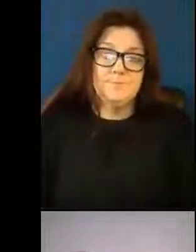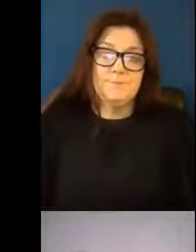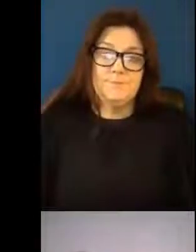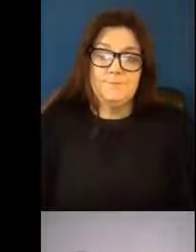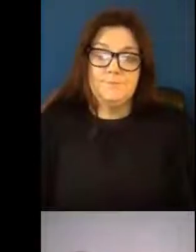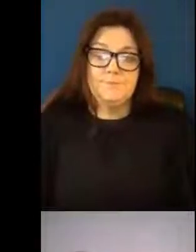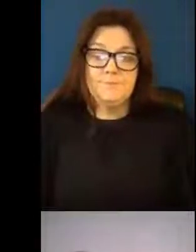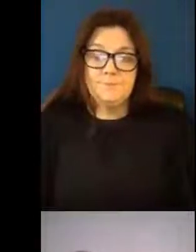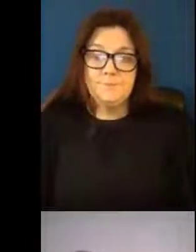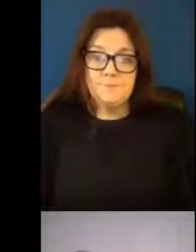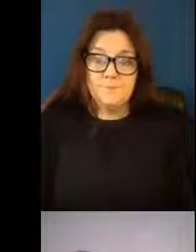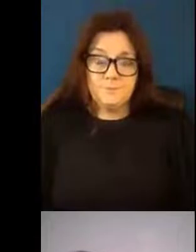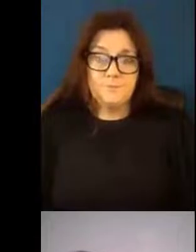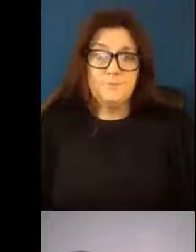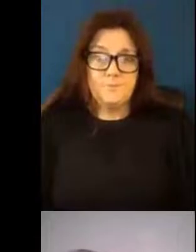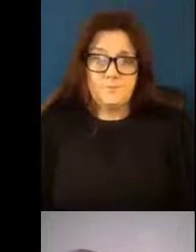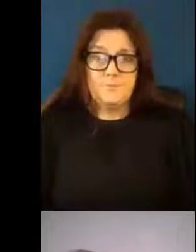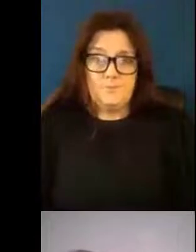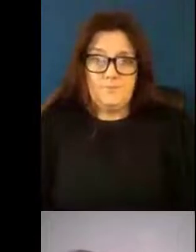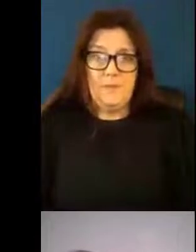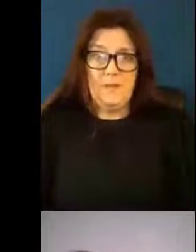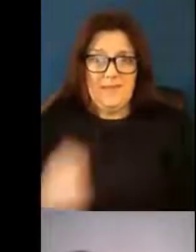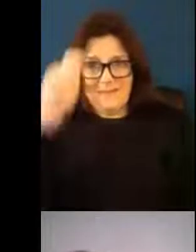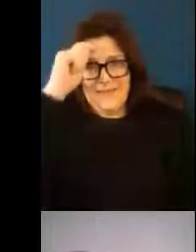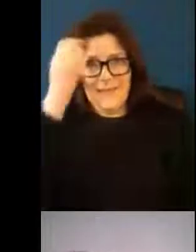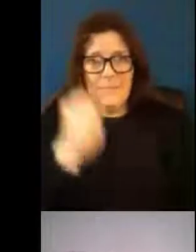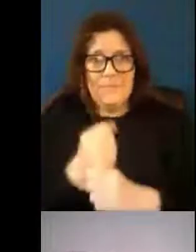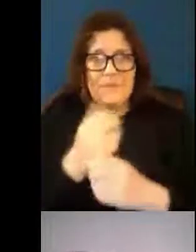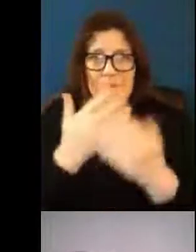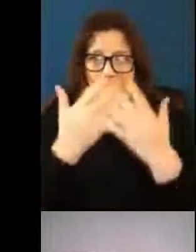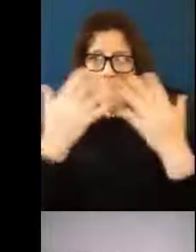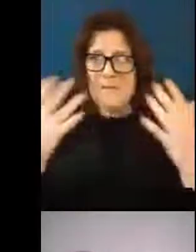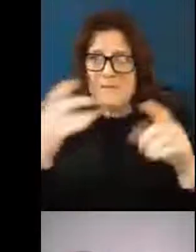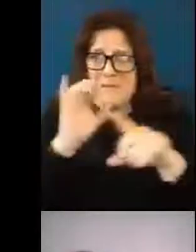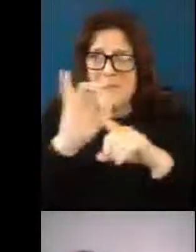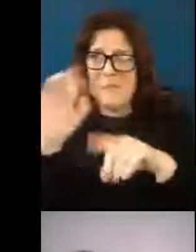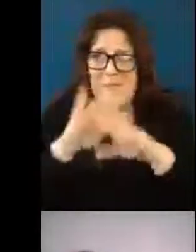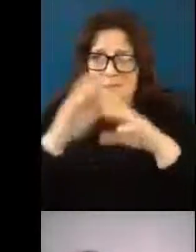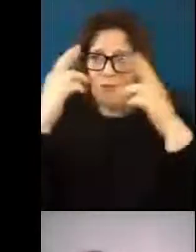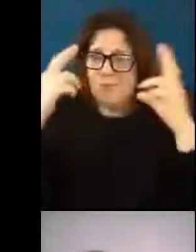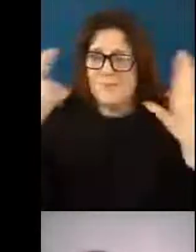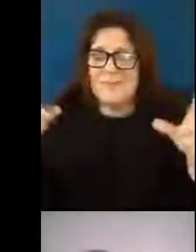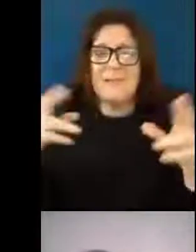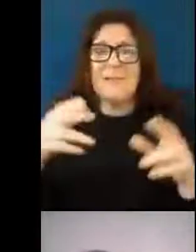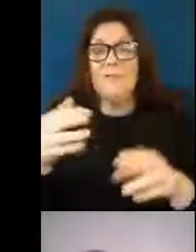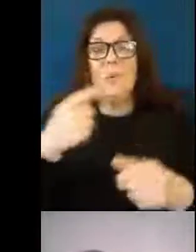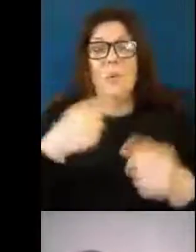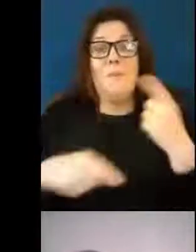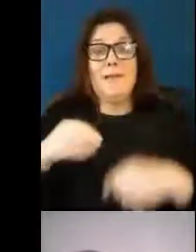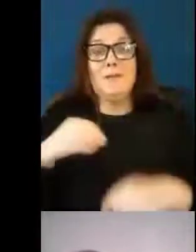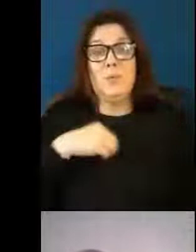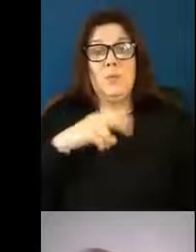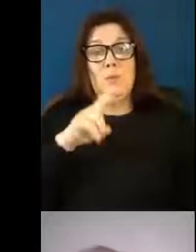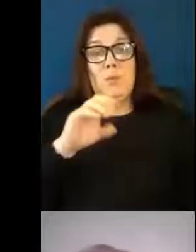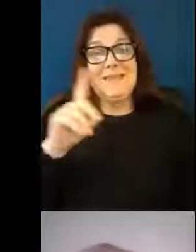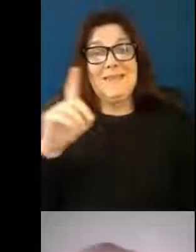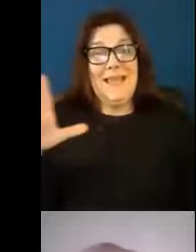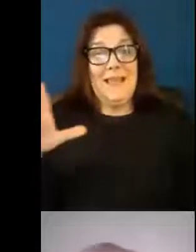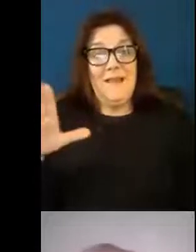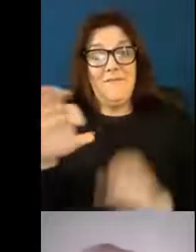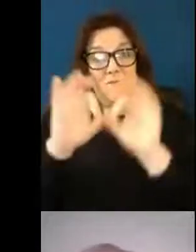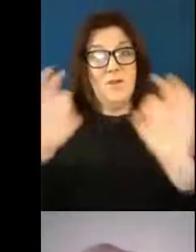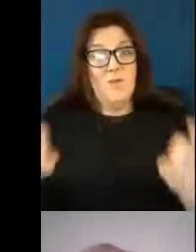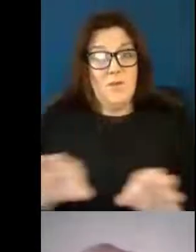And it's thinking about those multiple means of representation. If we go back to the UDL frameworks, so